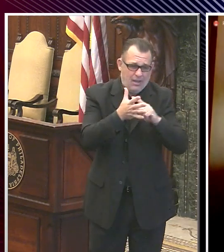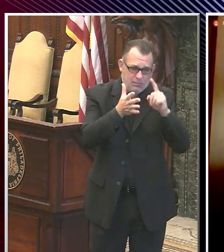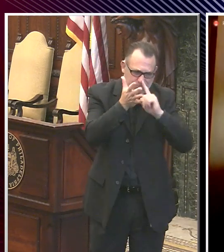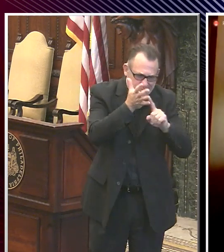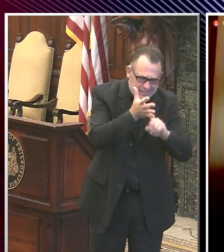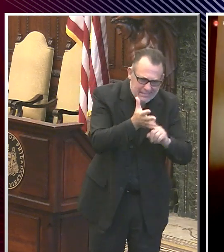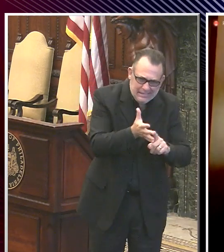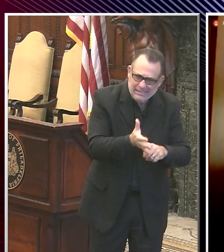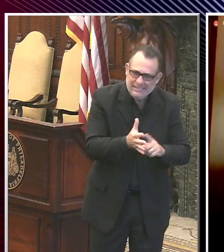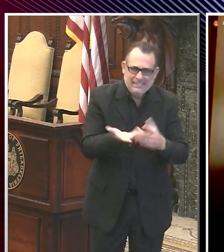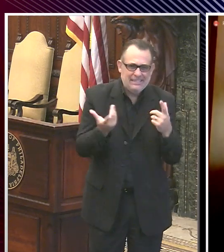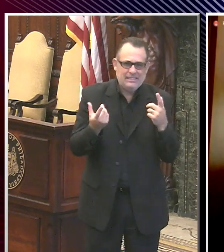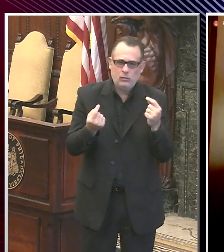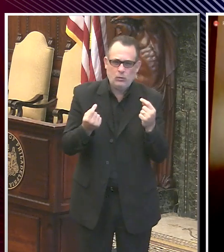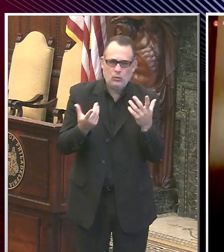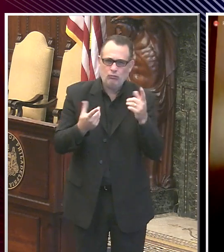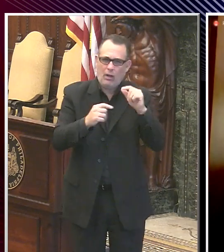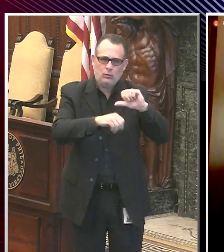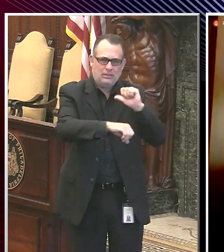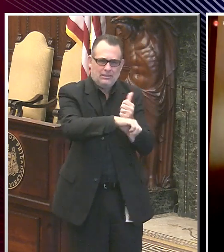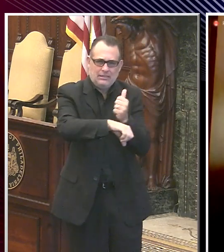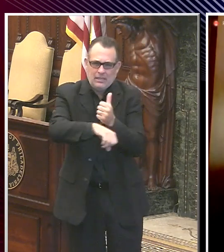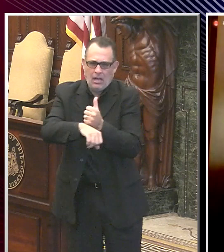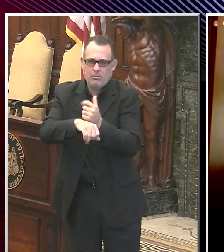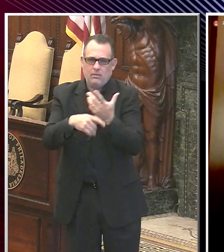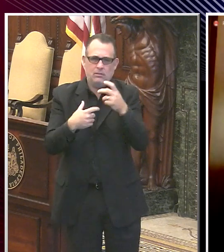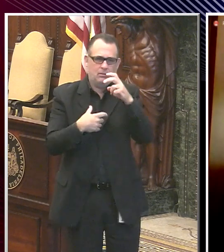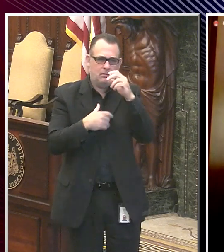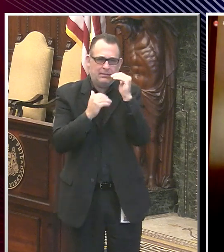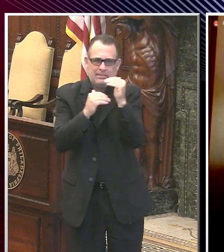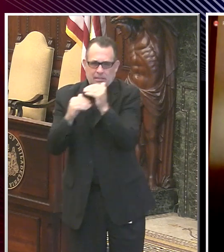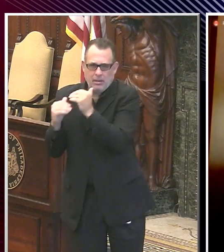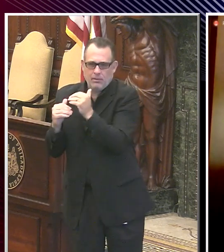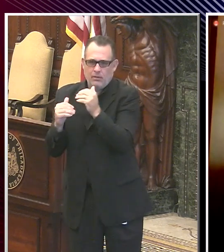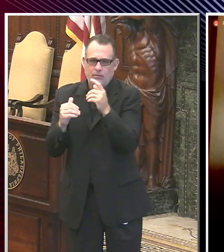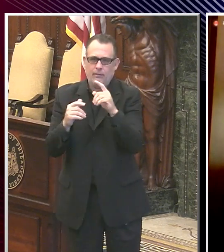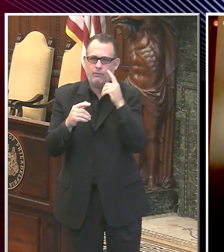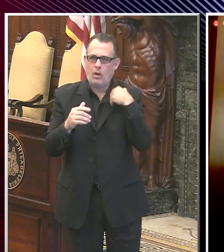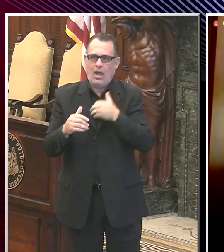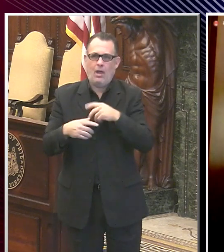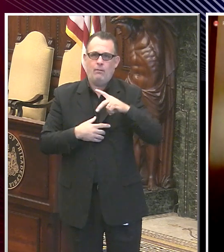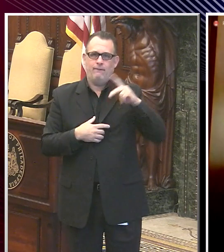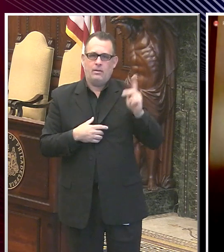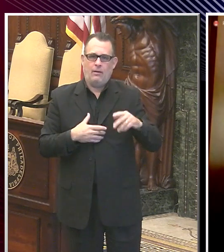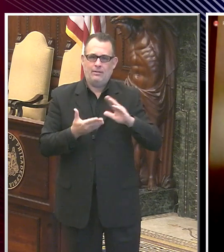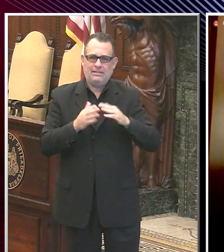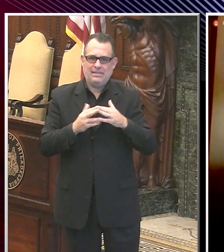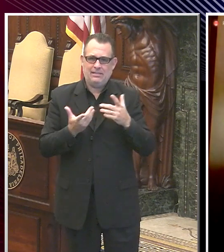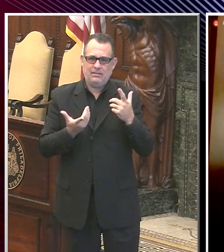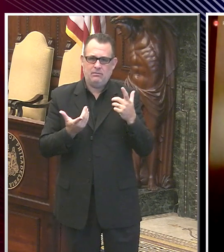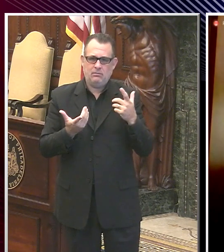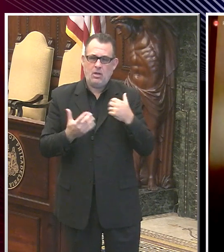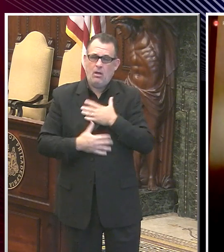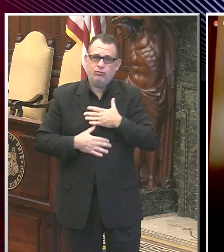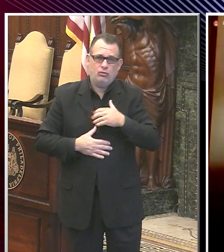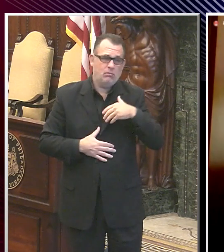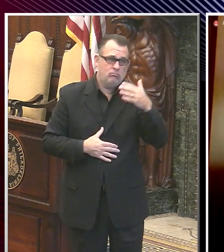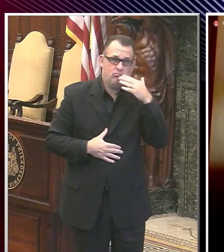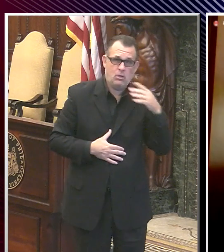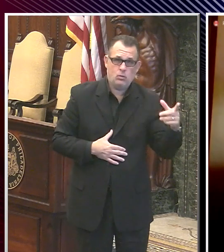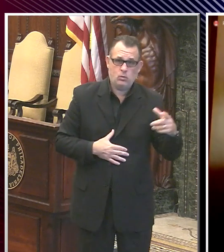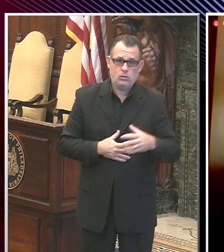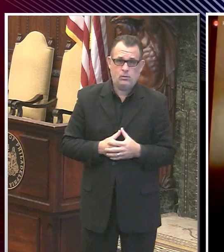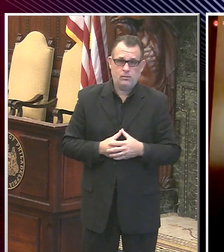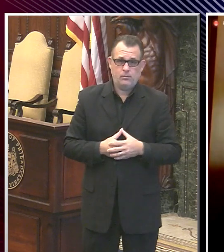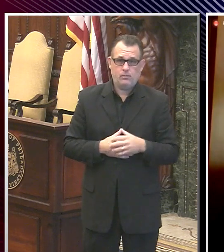situation and devising restrictions that are appropriate for the city. I appreciate their work and their judgment. And I certainly appreciate the patience